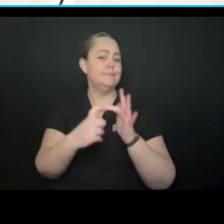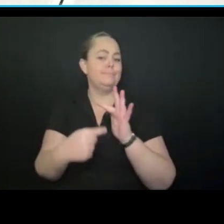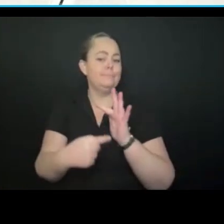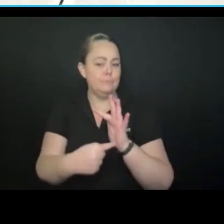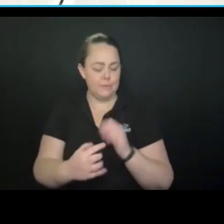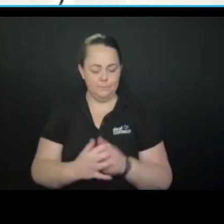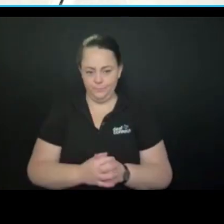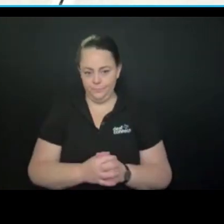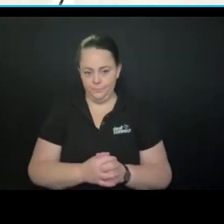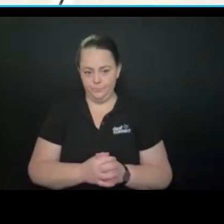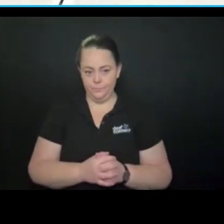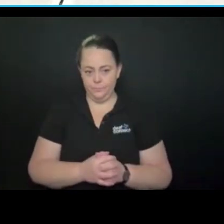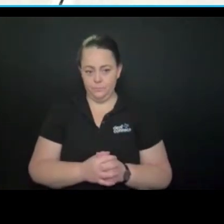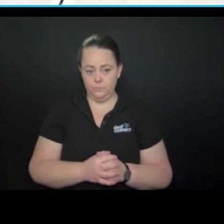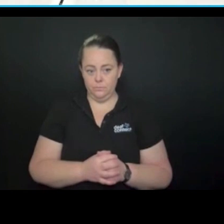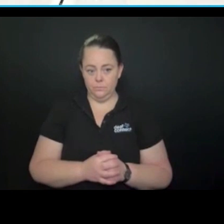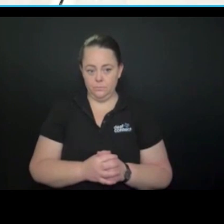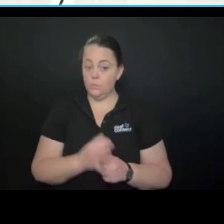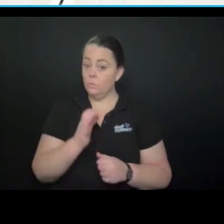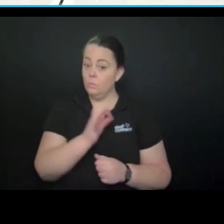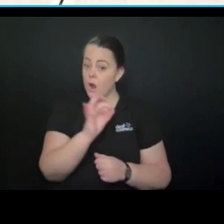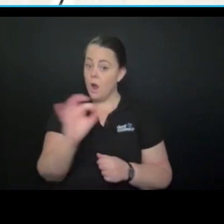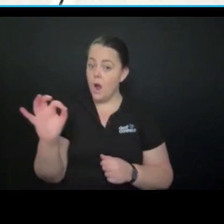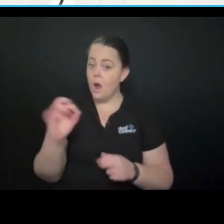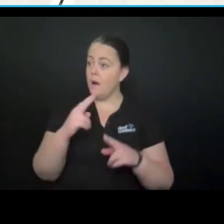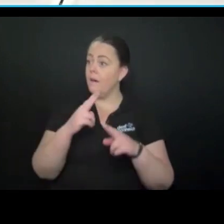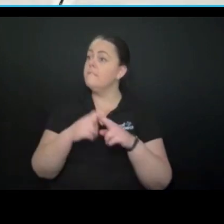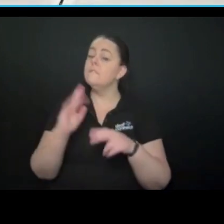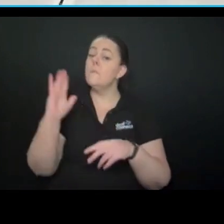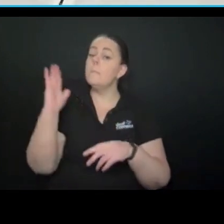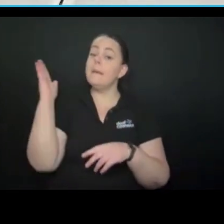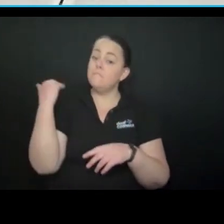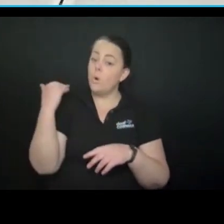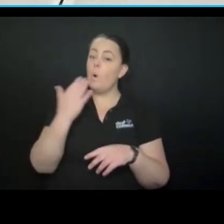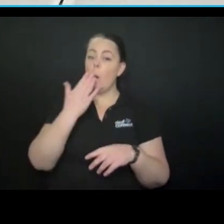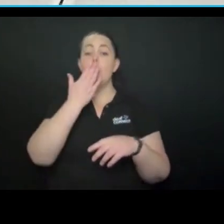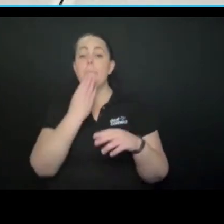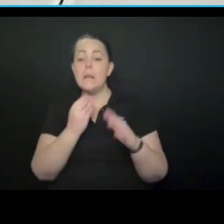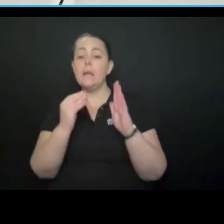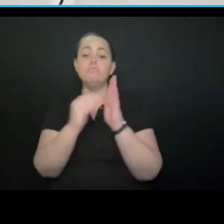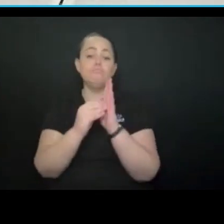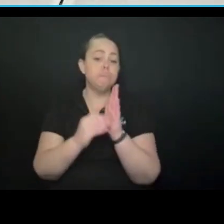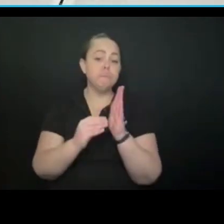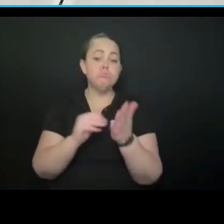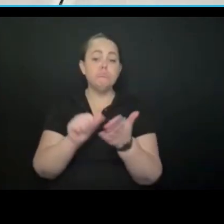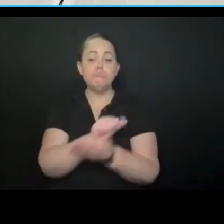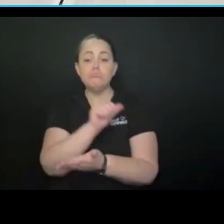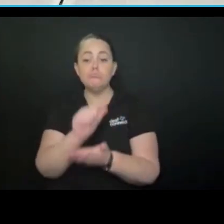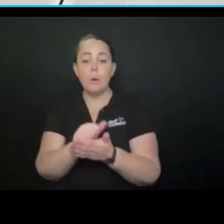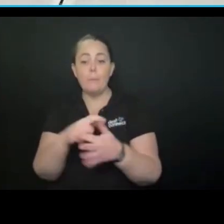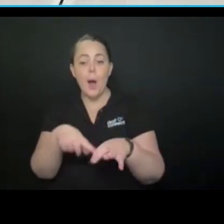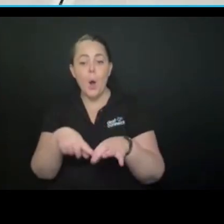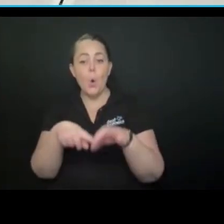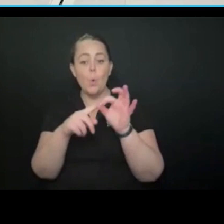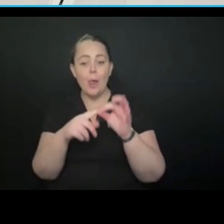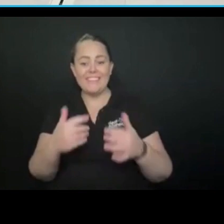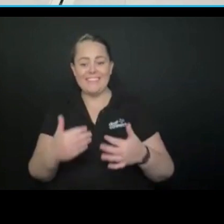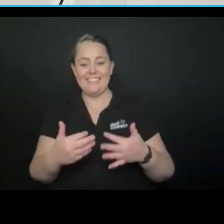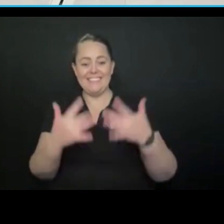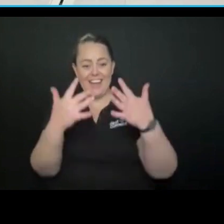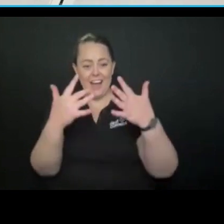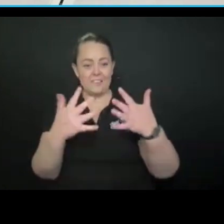of quality indicator data. However, this will become a requirement under the Aged Care Act from 1 April